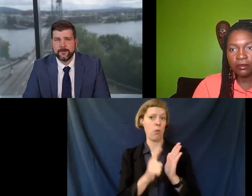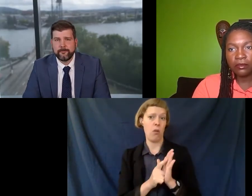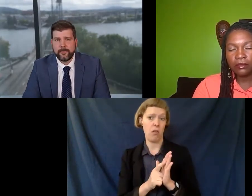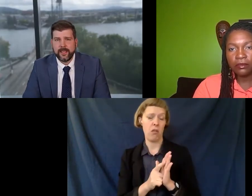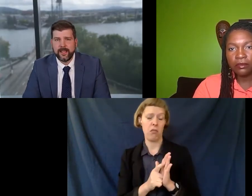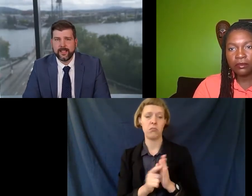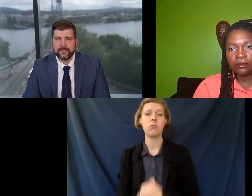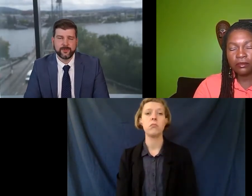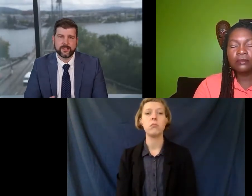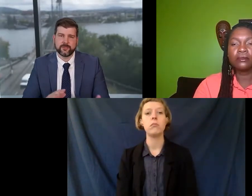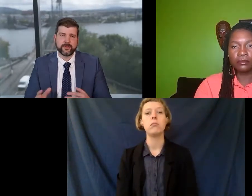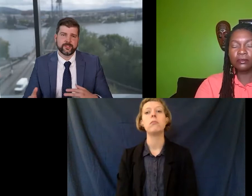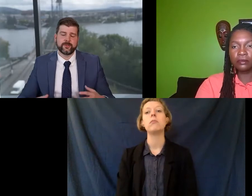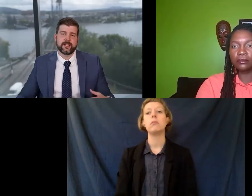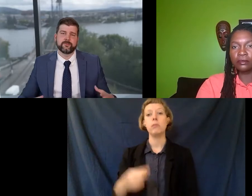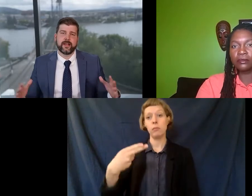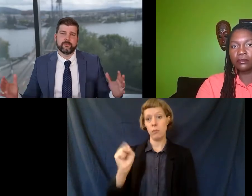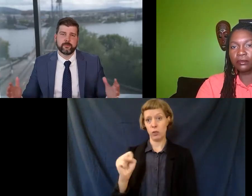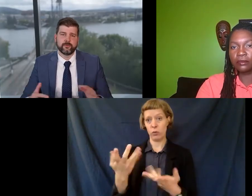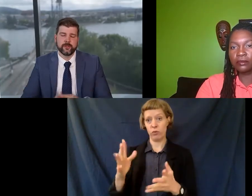Orleans. In 2003 to